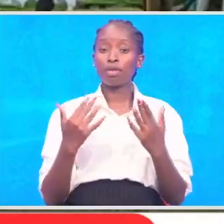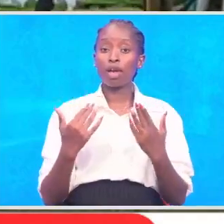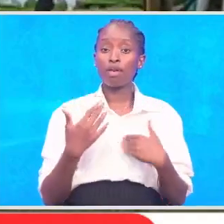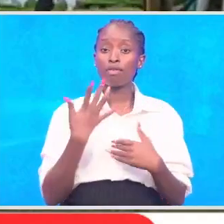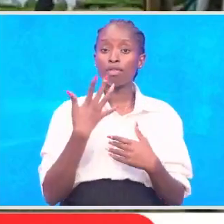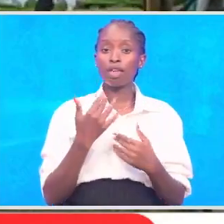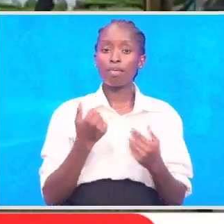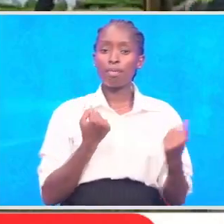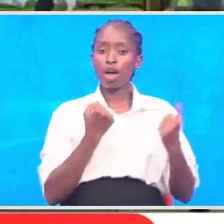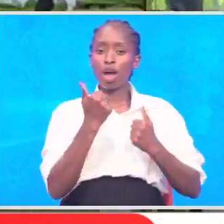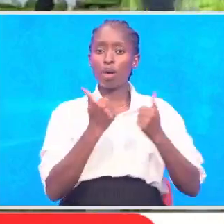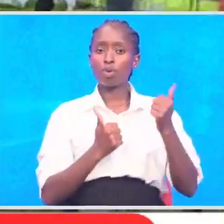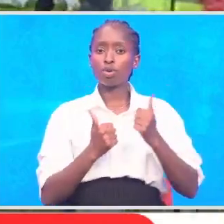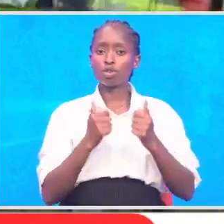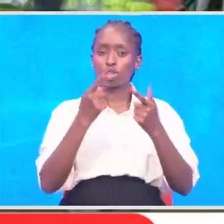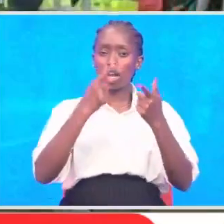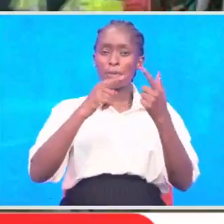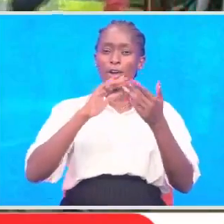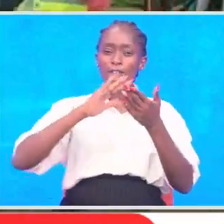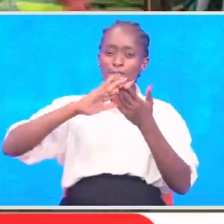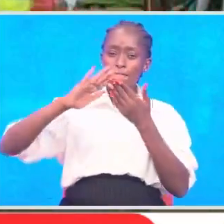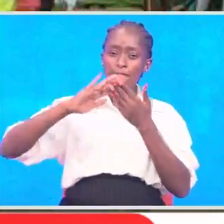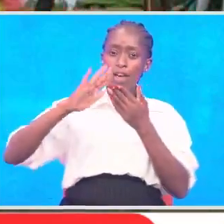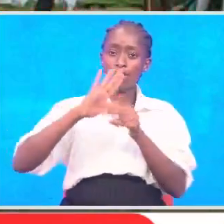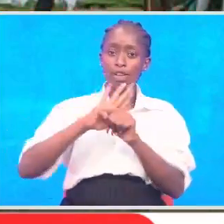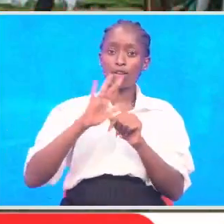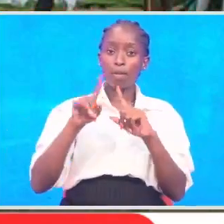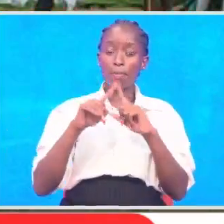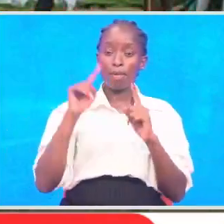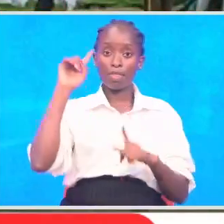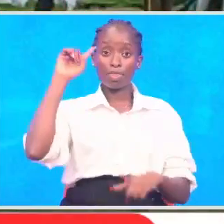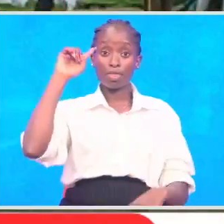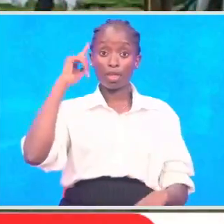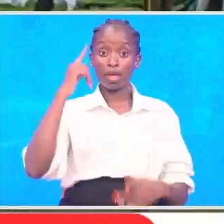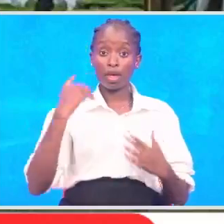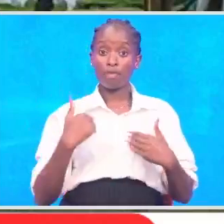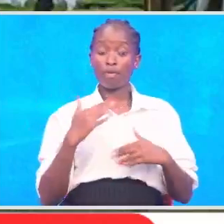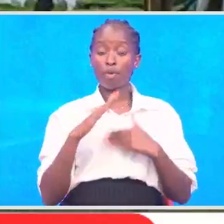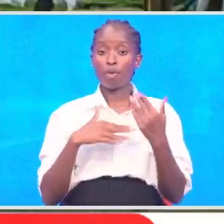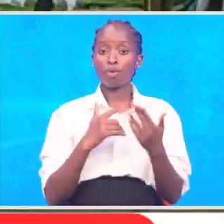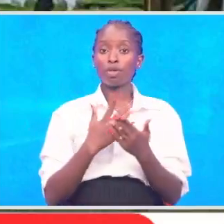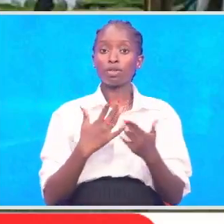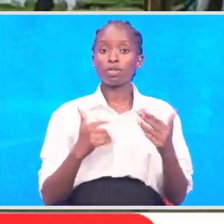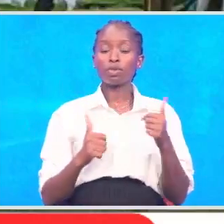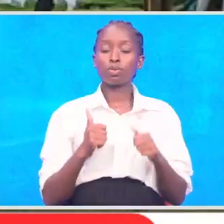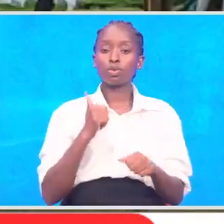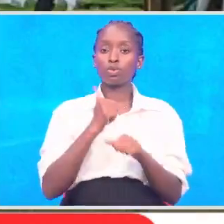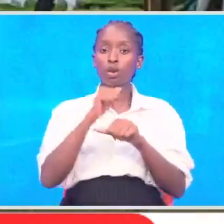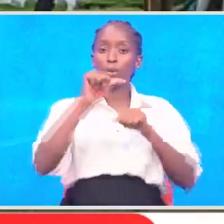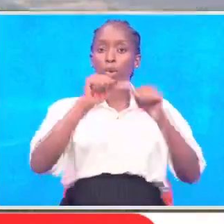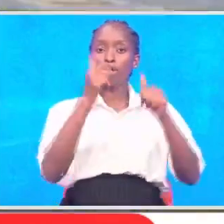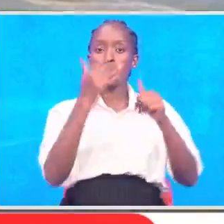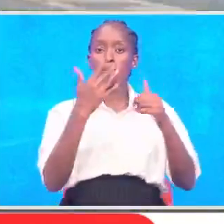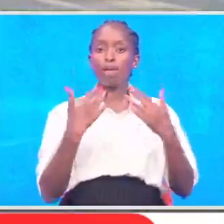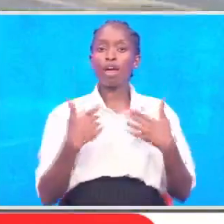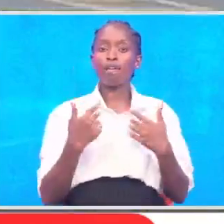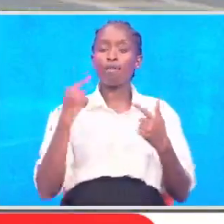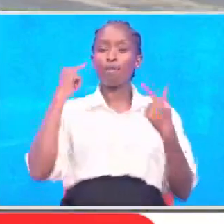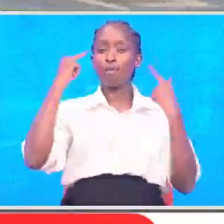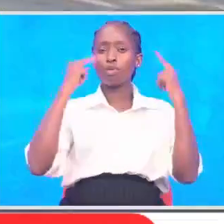coming, which was very fast, but I think the miscalculations of the Prado driver did not consider.